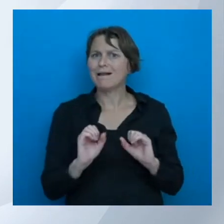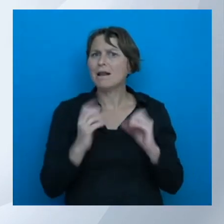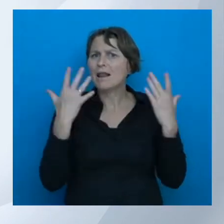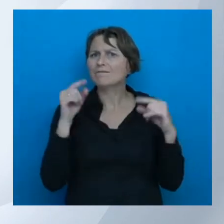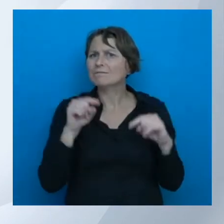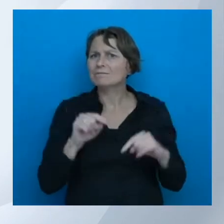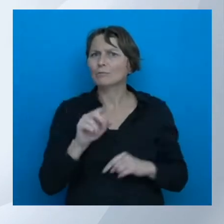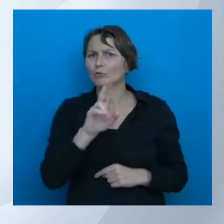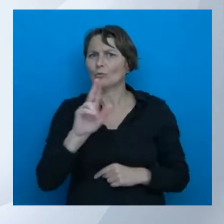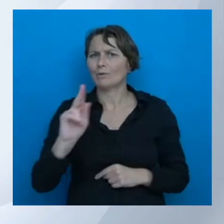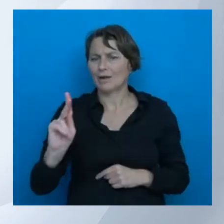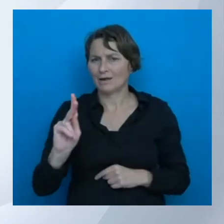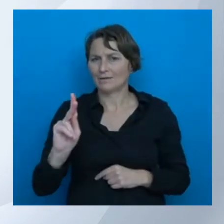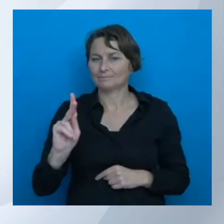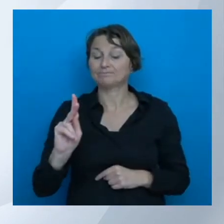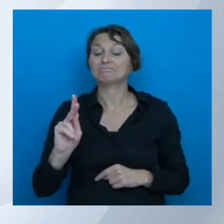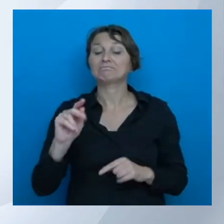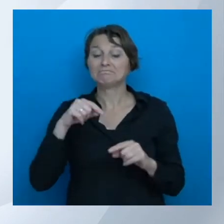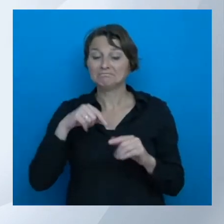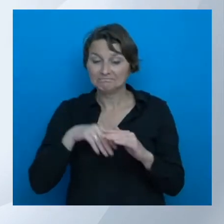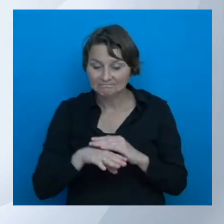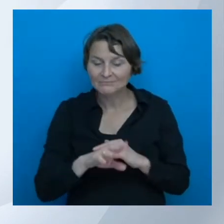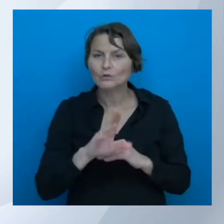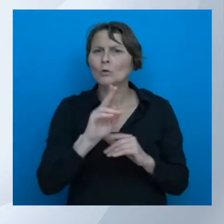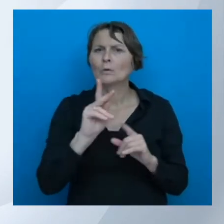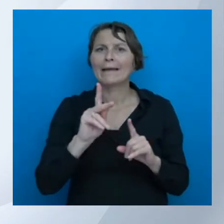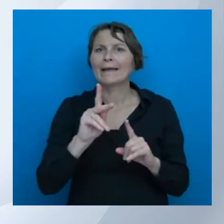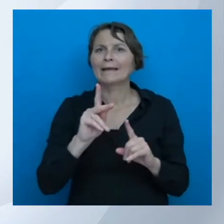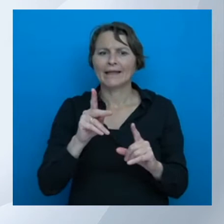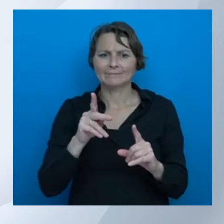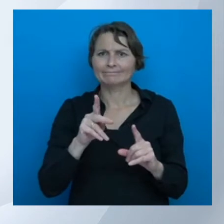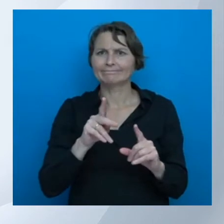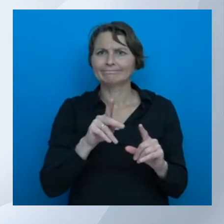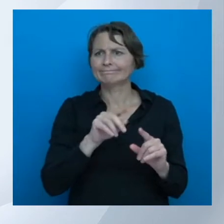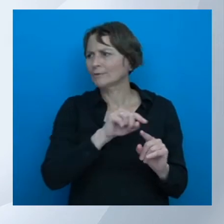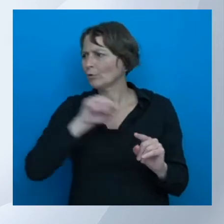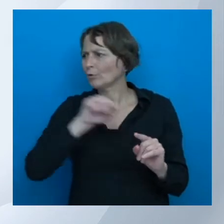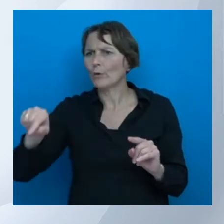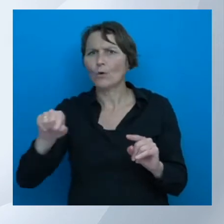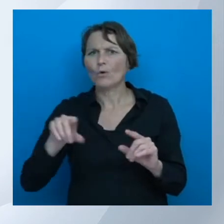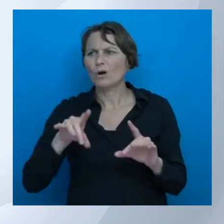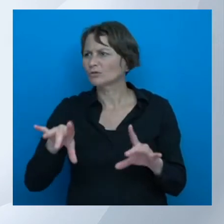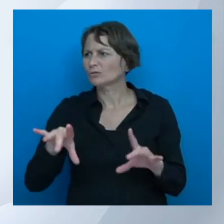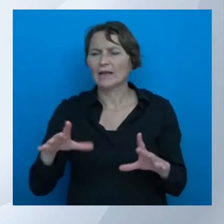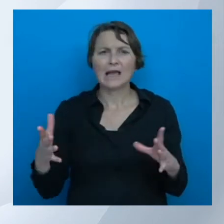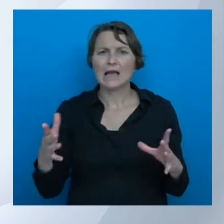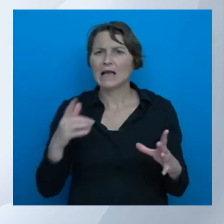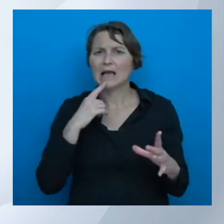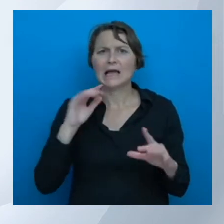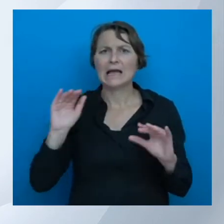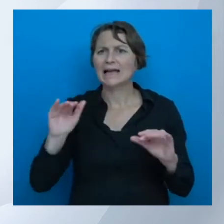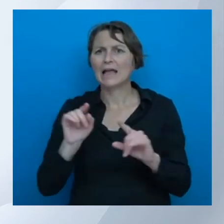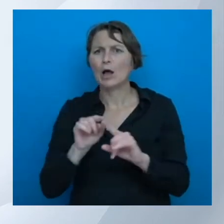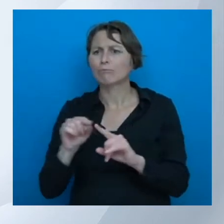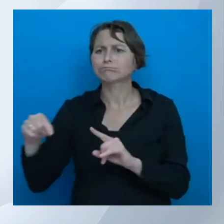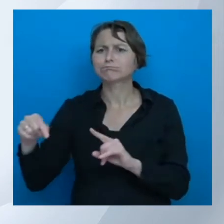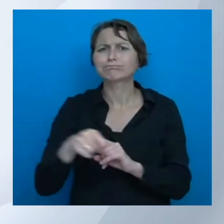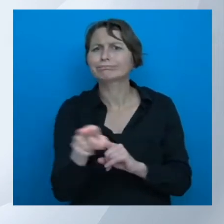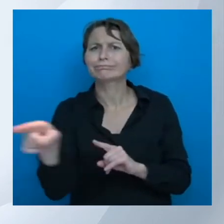hits Microsoft's Anycast DNS network in Australia, and it goes, okay, I need to route you to a server in the